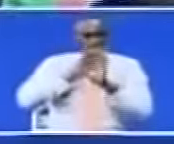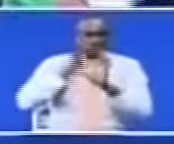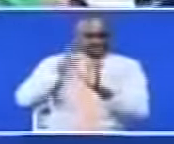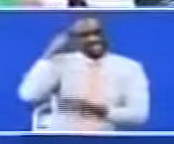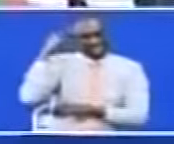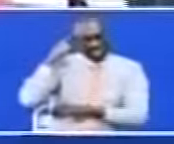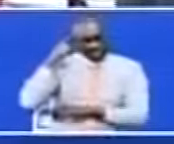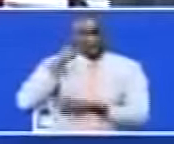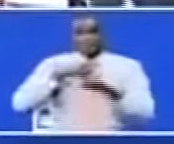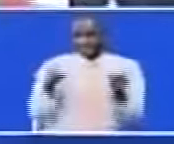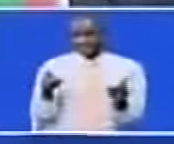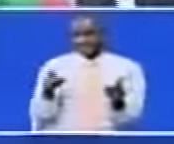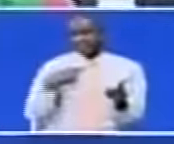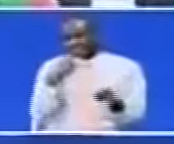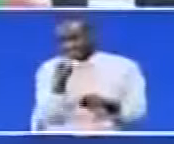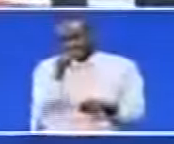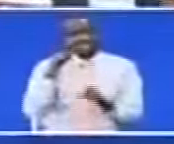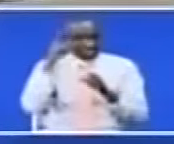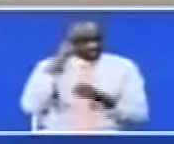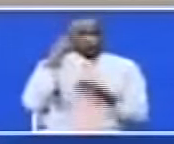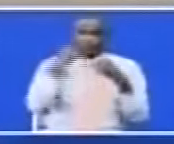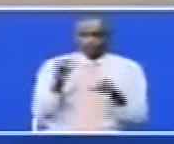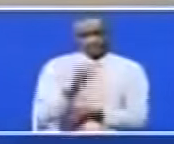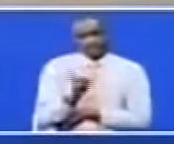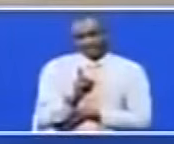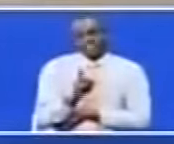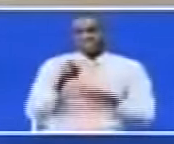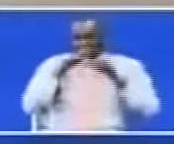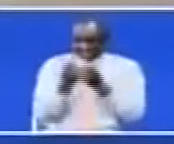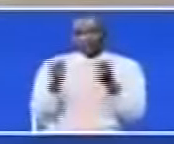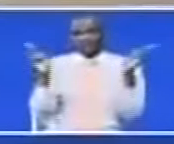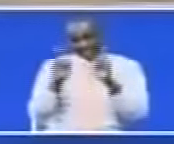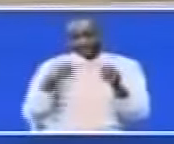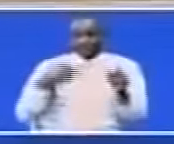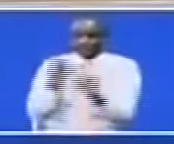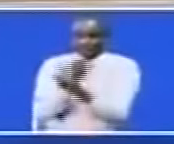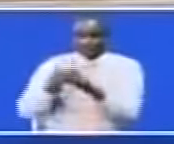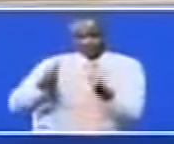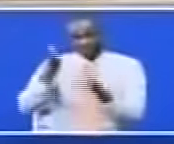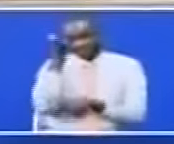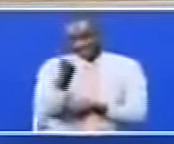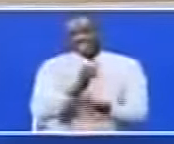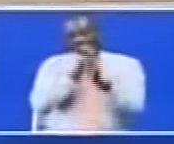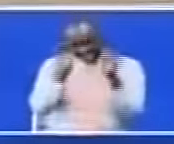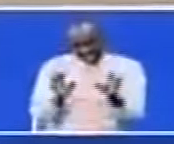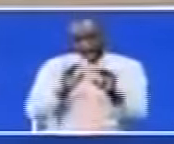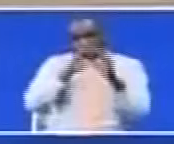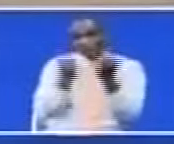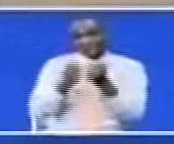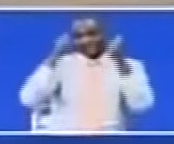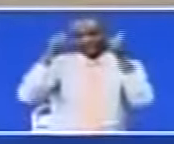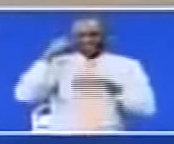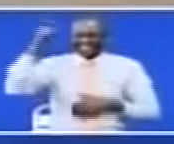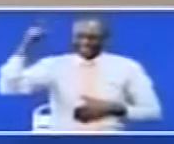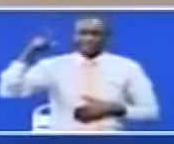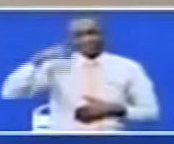psychologically, but I can't say that's the reason we lost. Even as the team prepares for other tasks ahead, it is clear that their World Cup dreams were dimmed